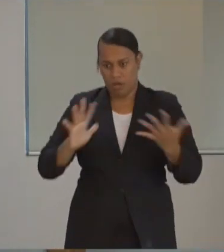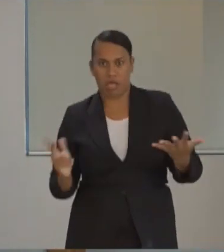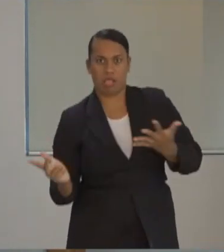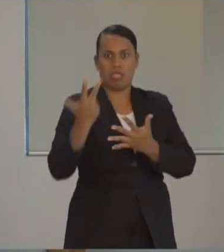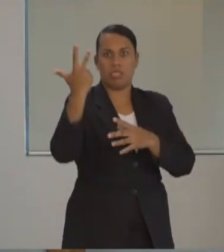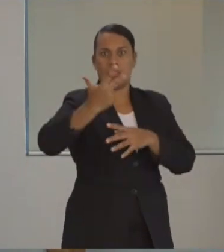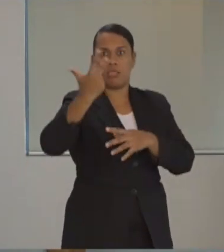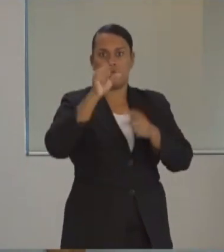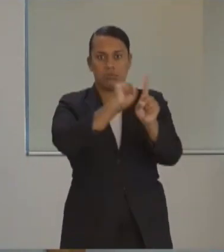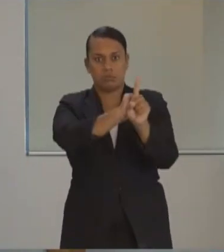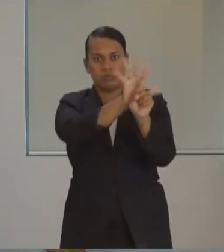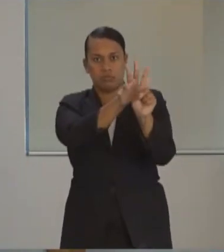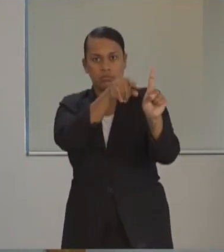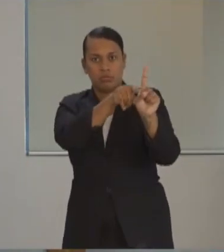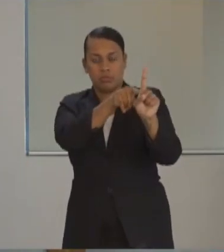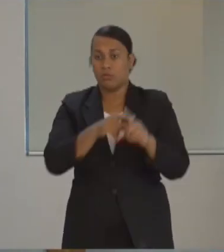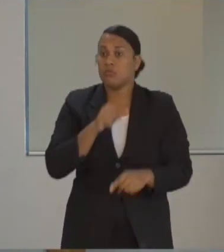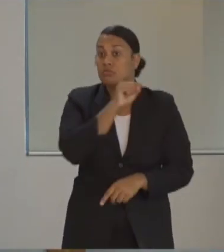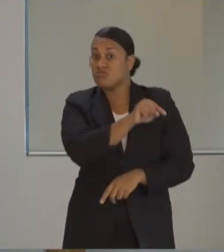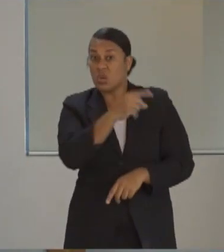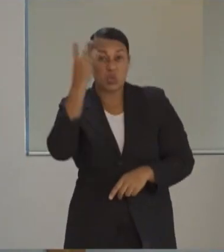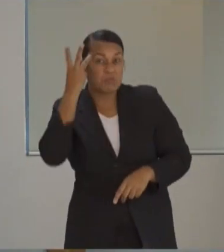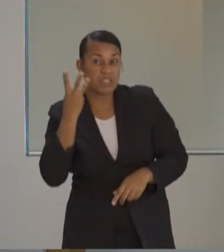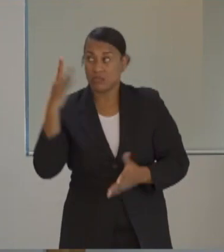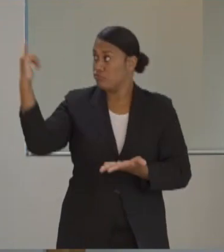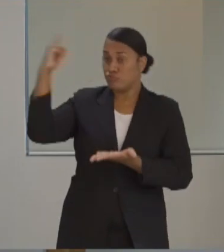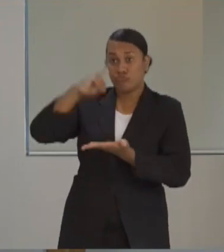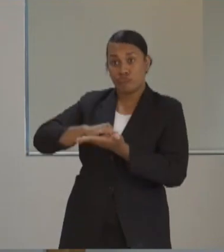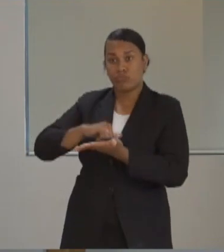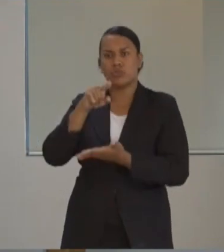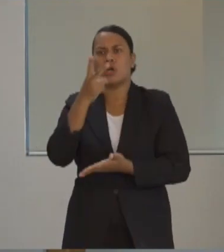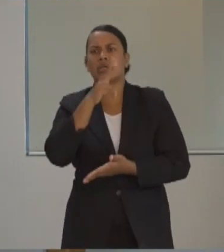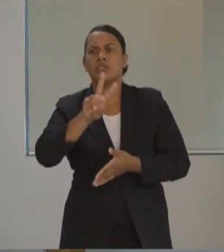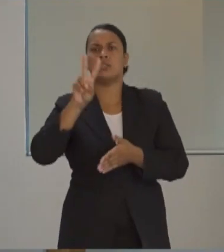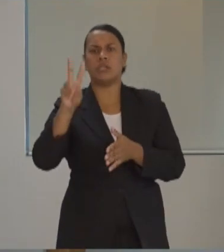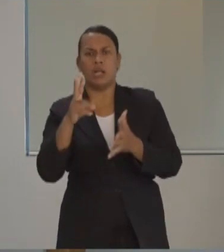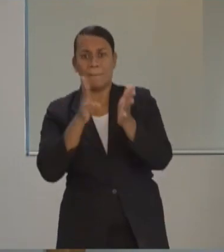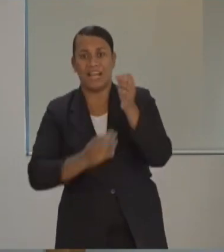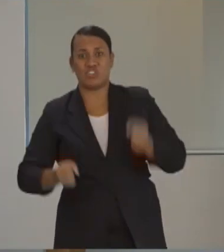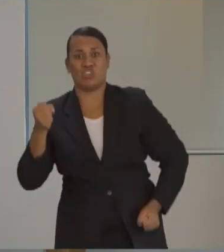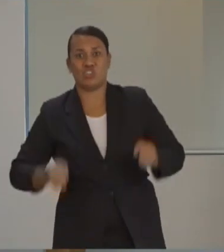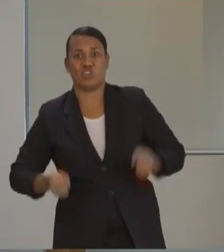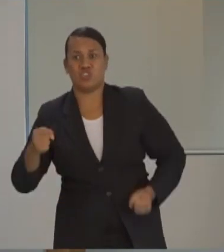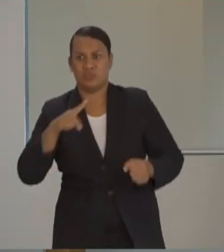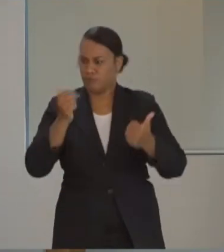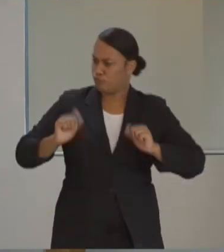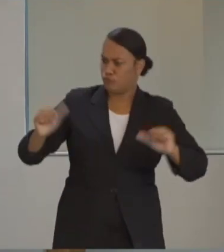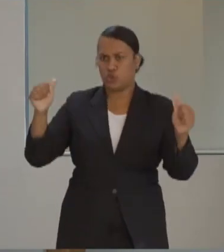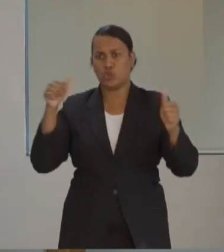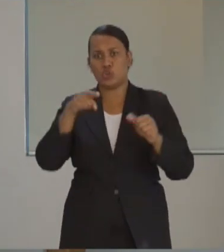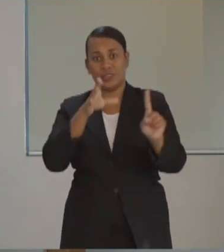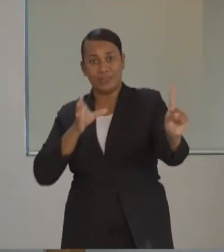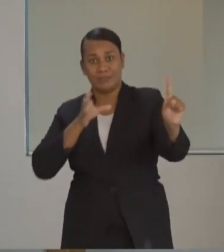The patient returned from the United States on the 22nd of March. After completing 14 days of home